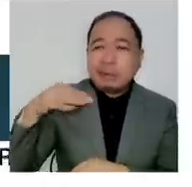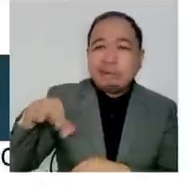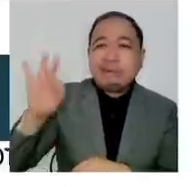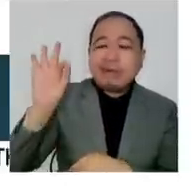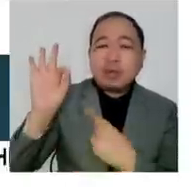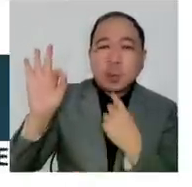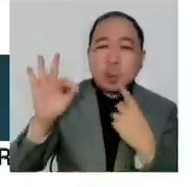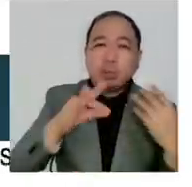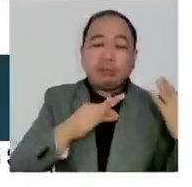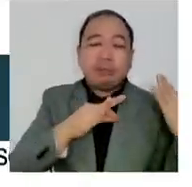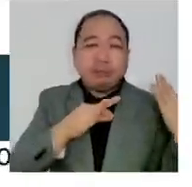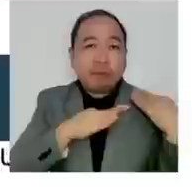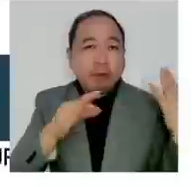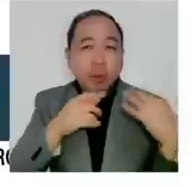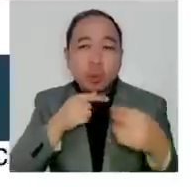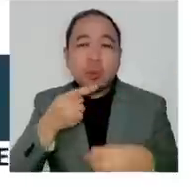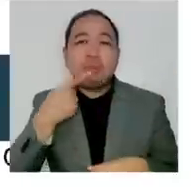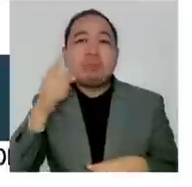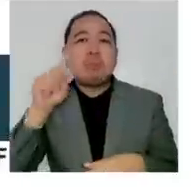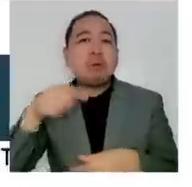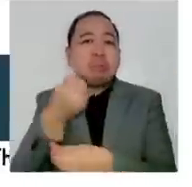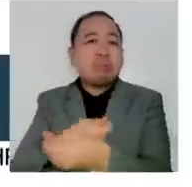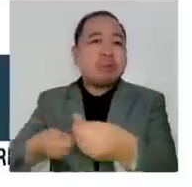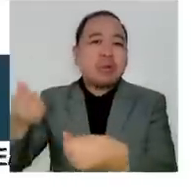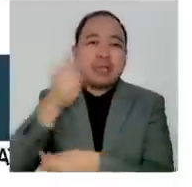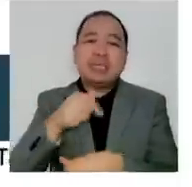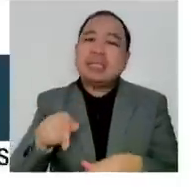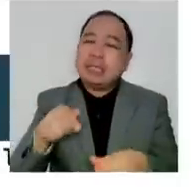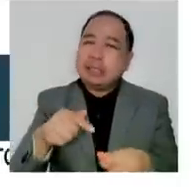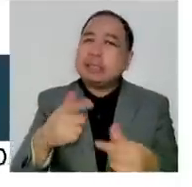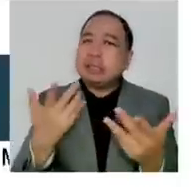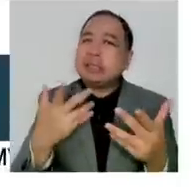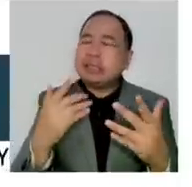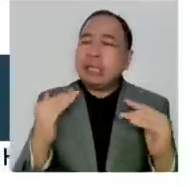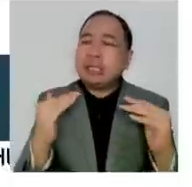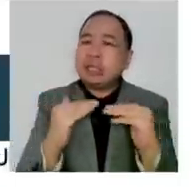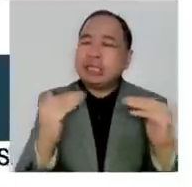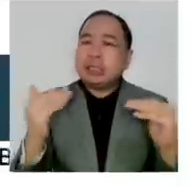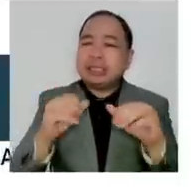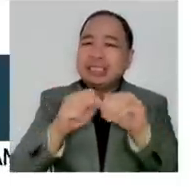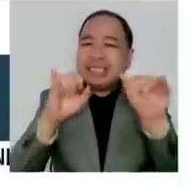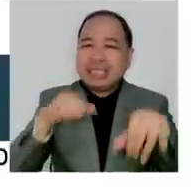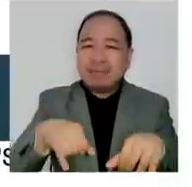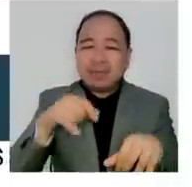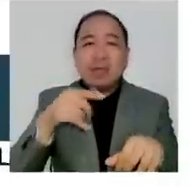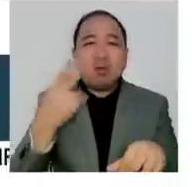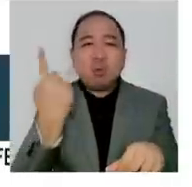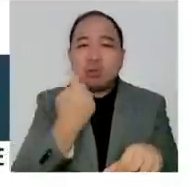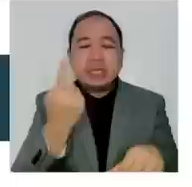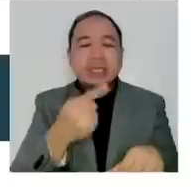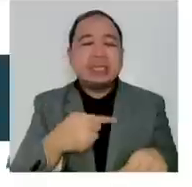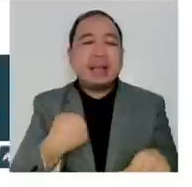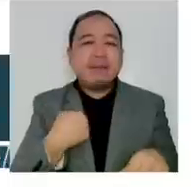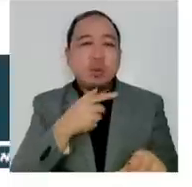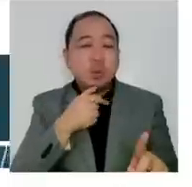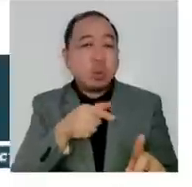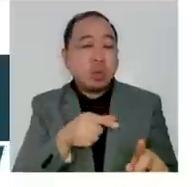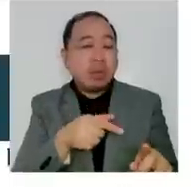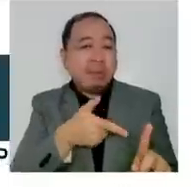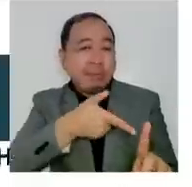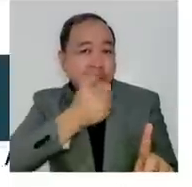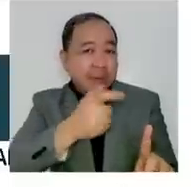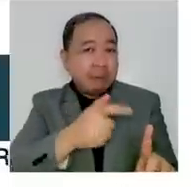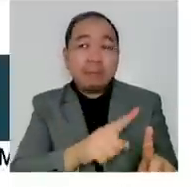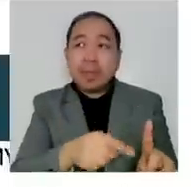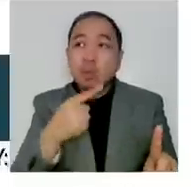sa investigasyon natin. Putol tayo palagi hanggang doon lang sa mga gunman. Dahil yung mga gunman ay hindi magsasalita, hindi na